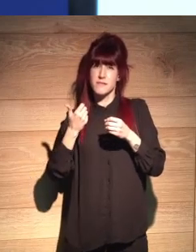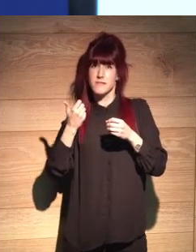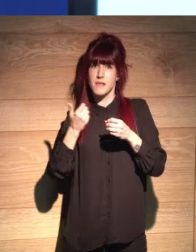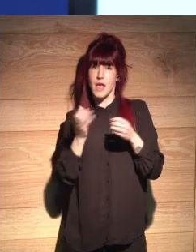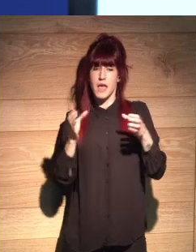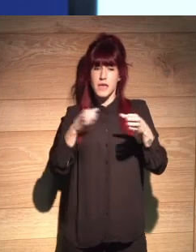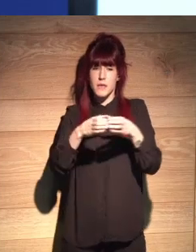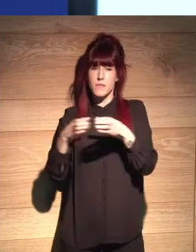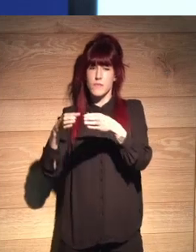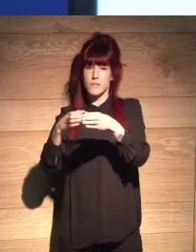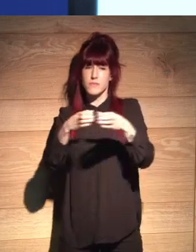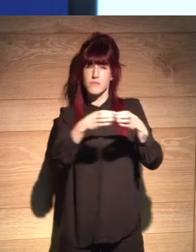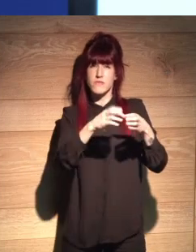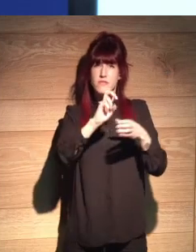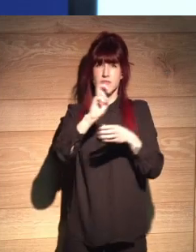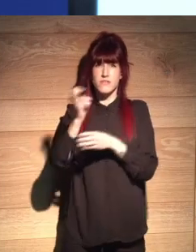with innovation.